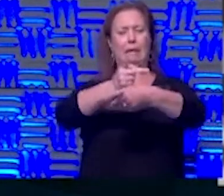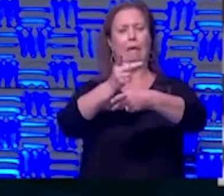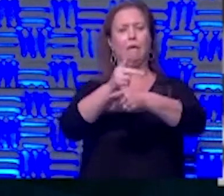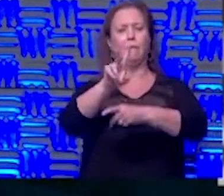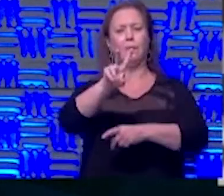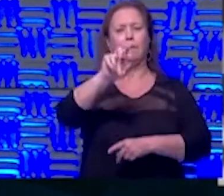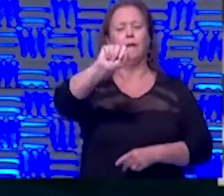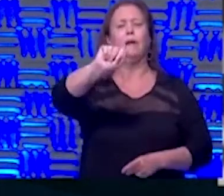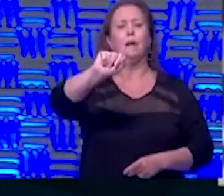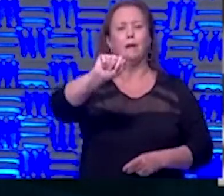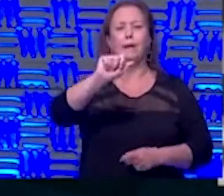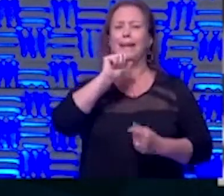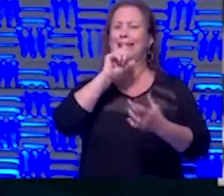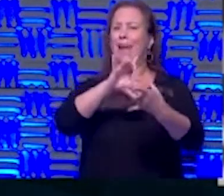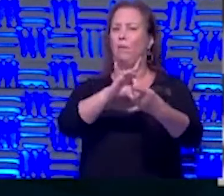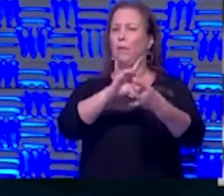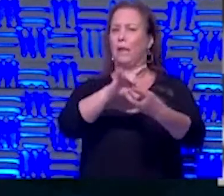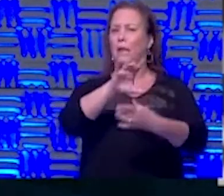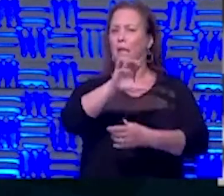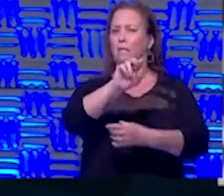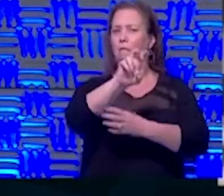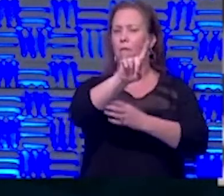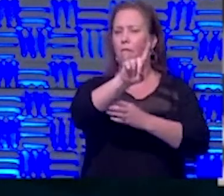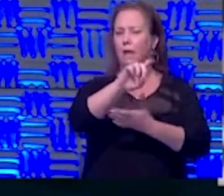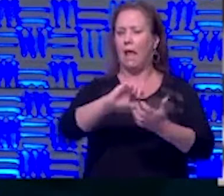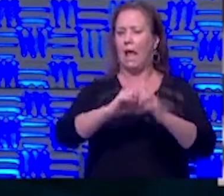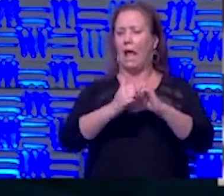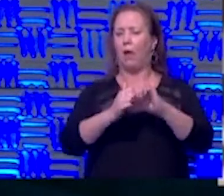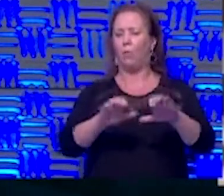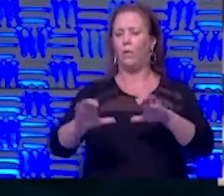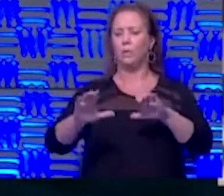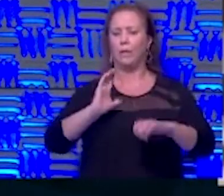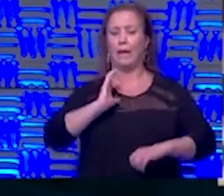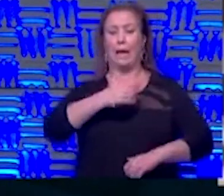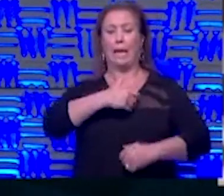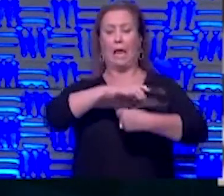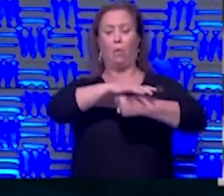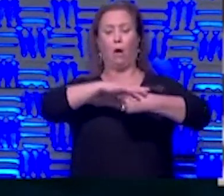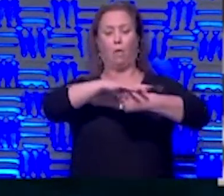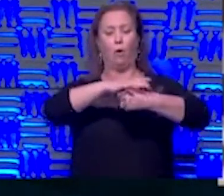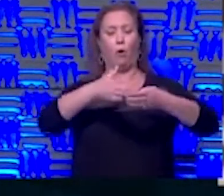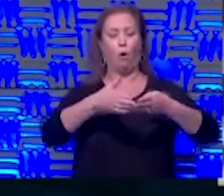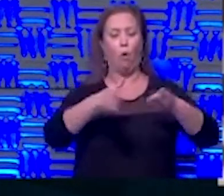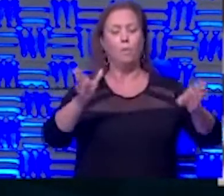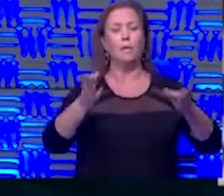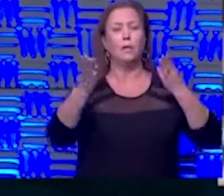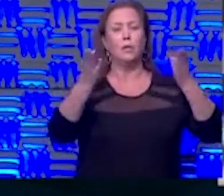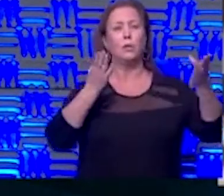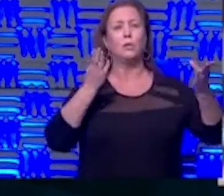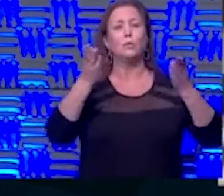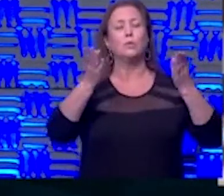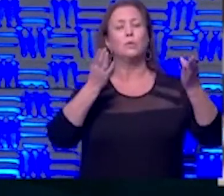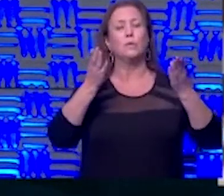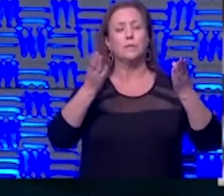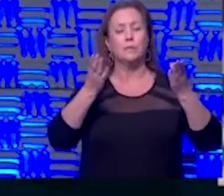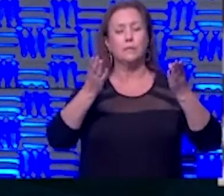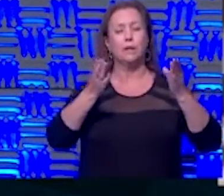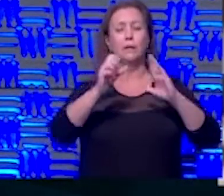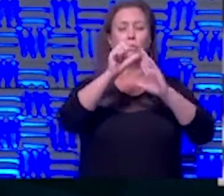VA unrelated to COVID? How are we doing in our area in opening up services and